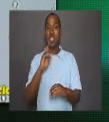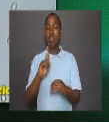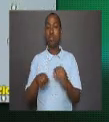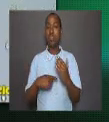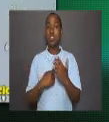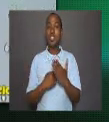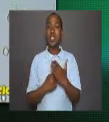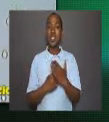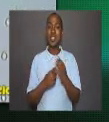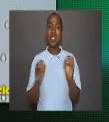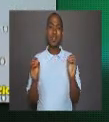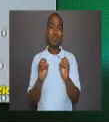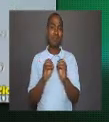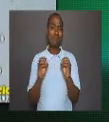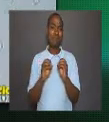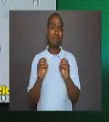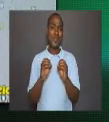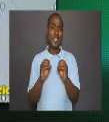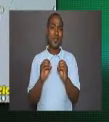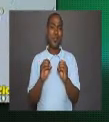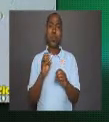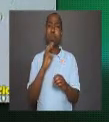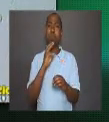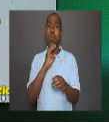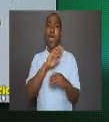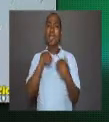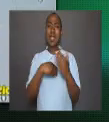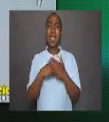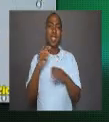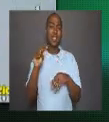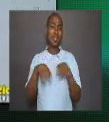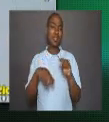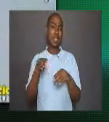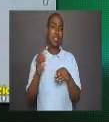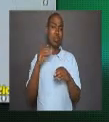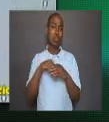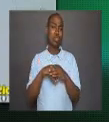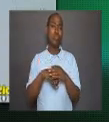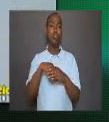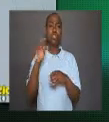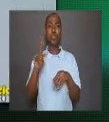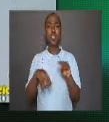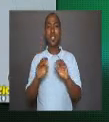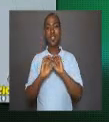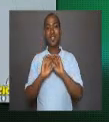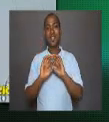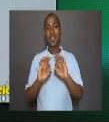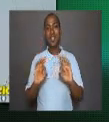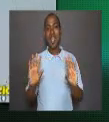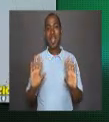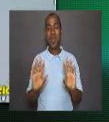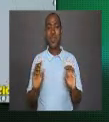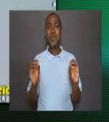be no overall movement of water into or out of the cells, and